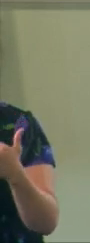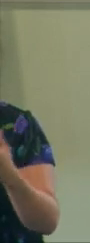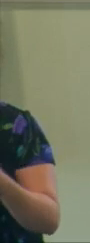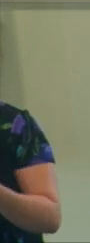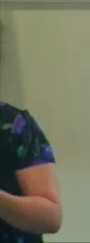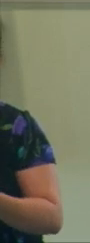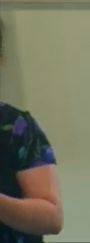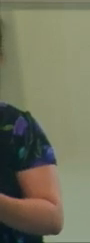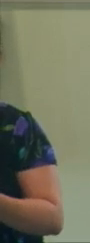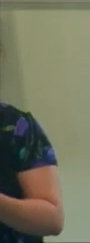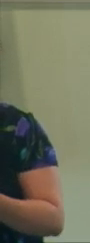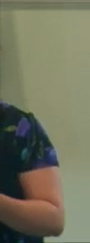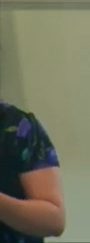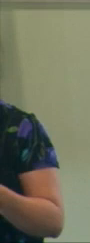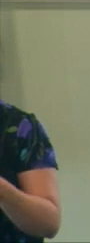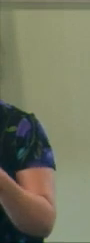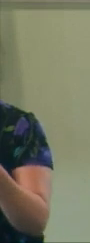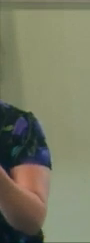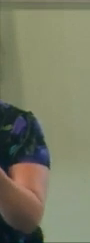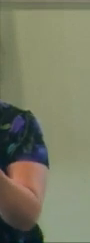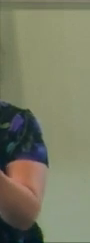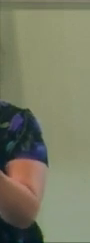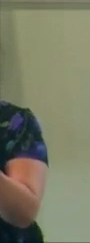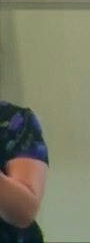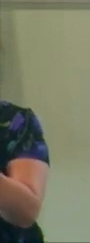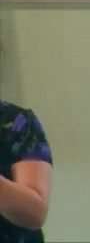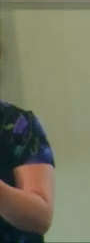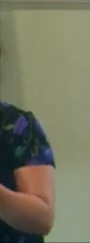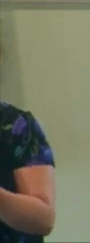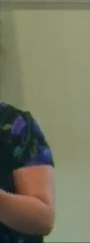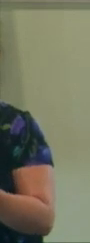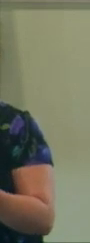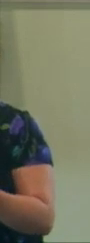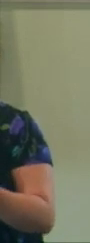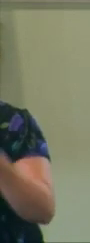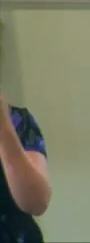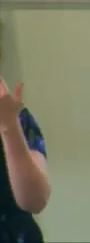I know that it is